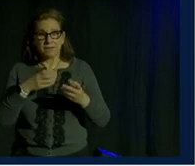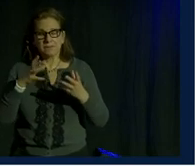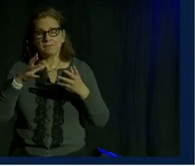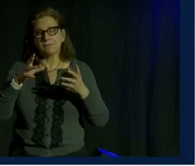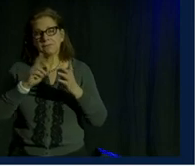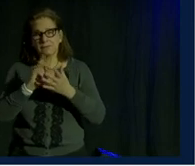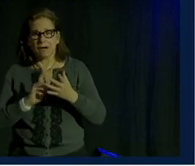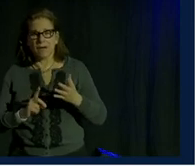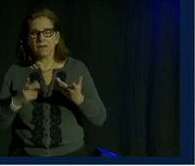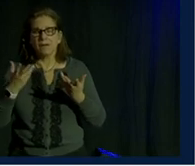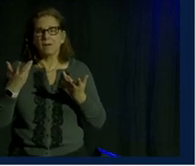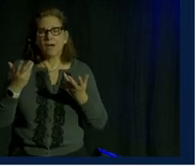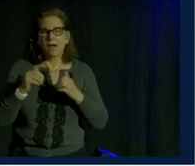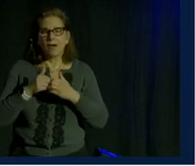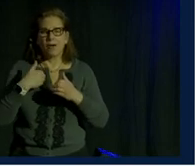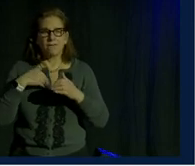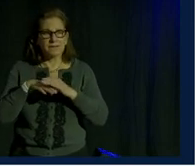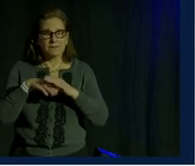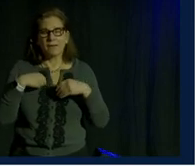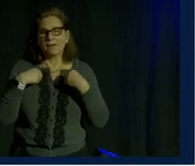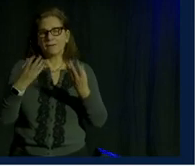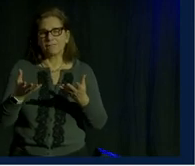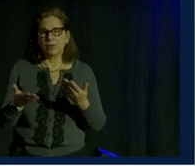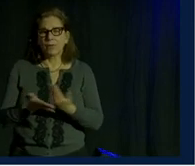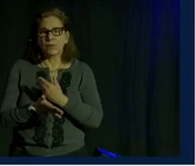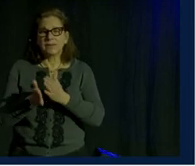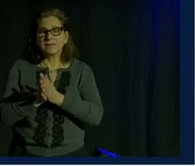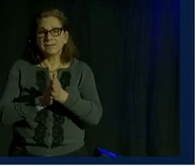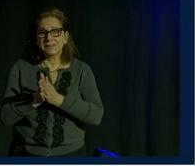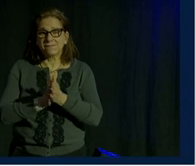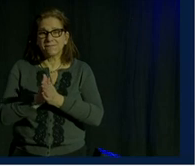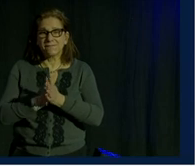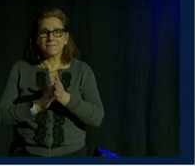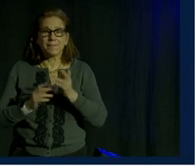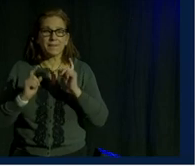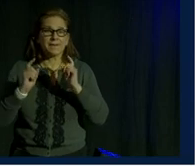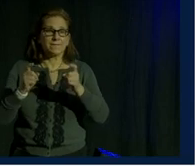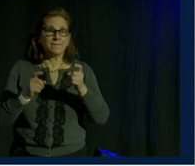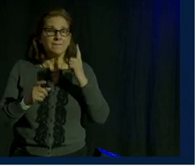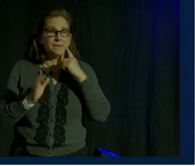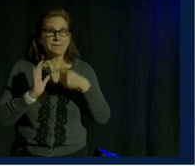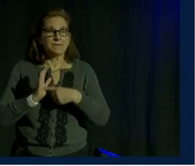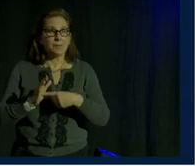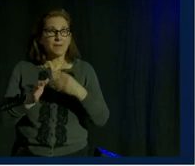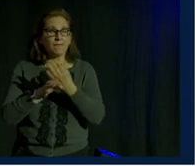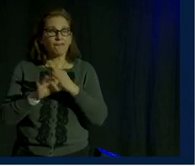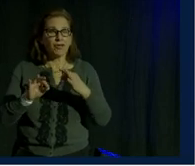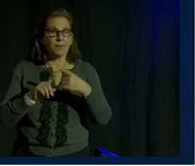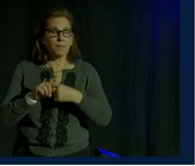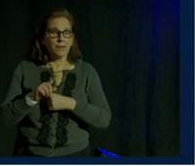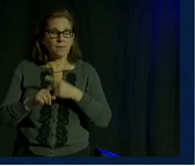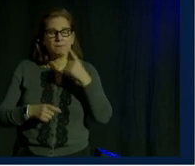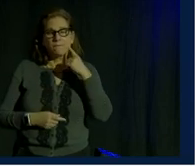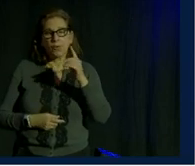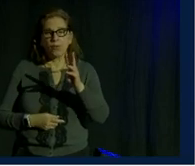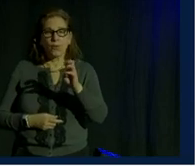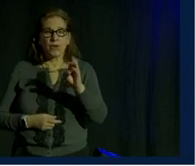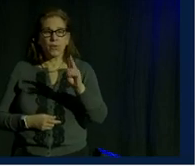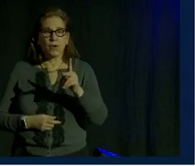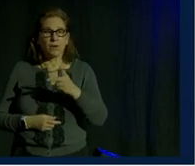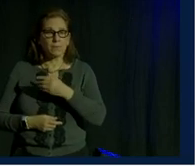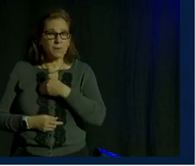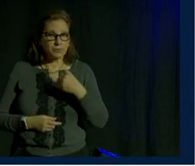incentives, including free months for WeWork All Access memberships and private office space.